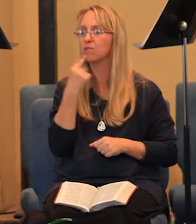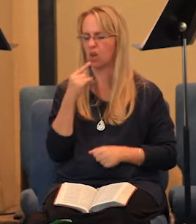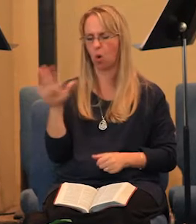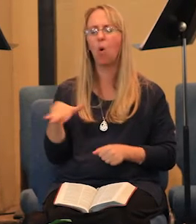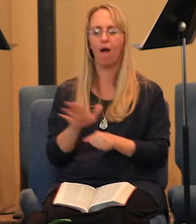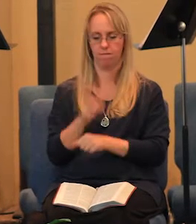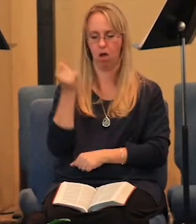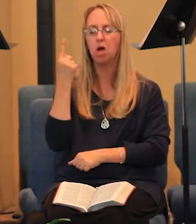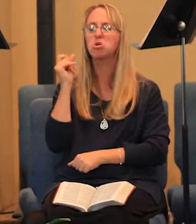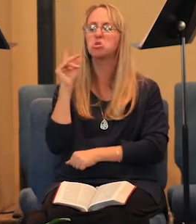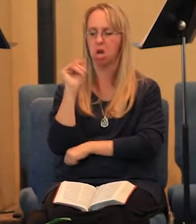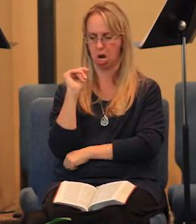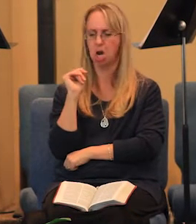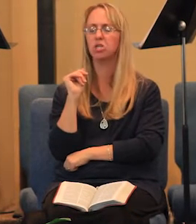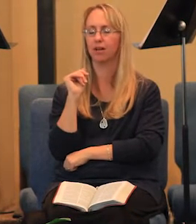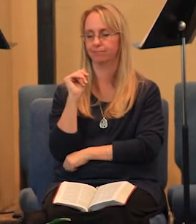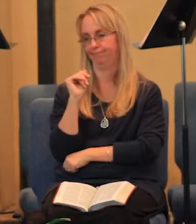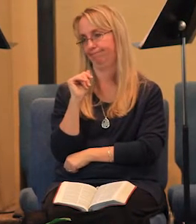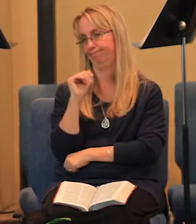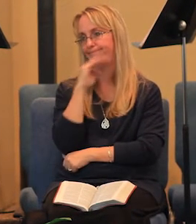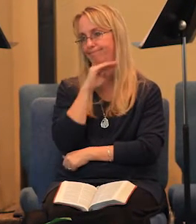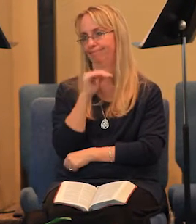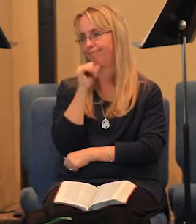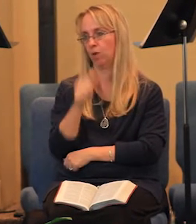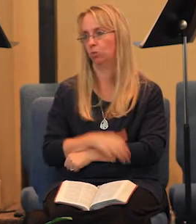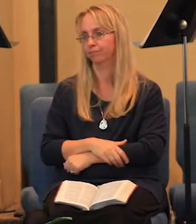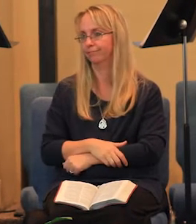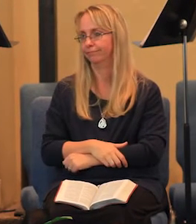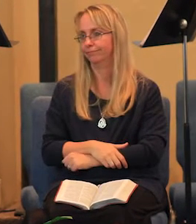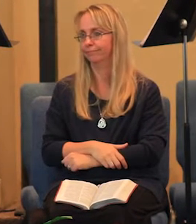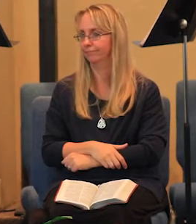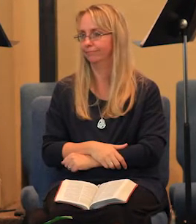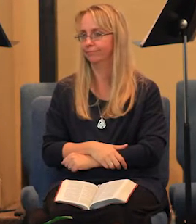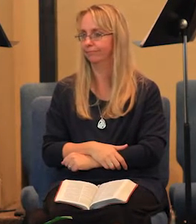it, they don't. They just don't.